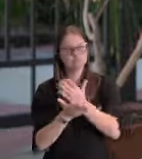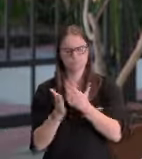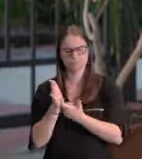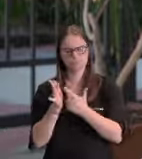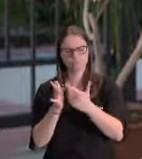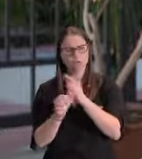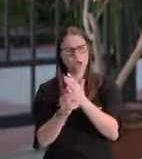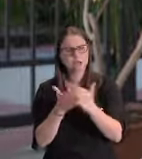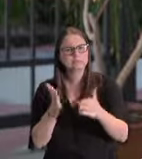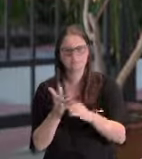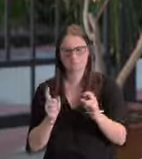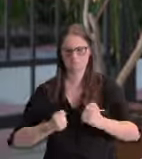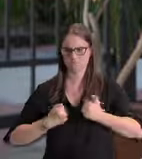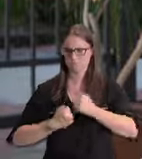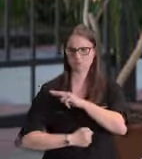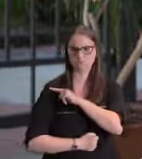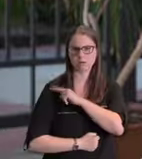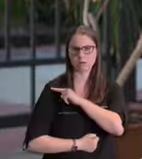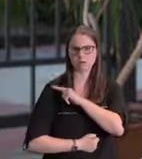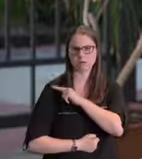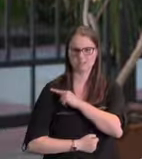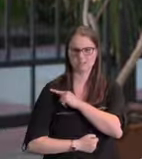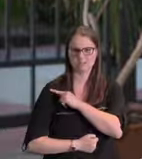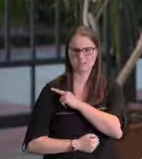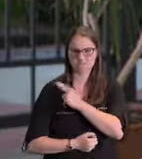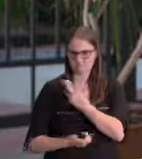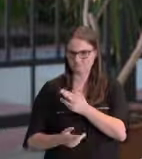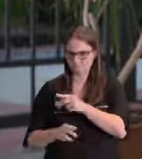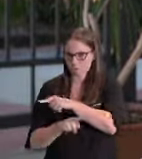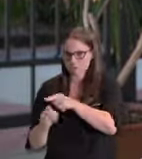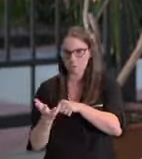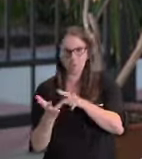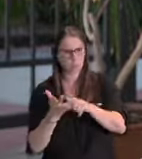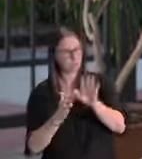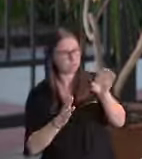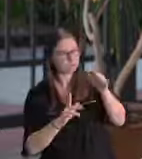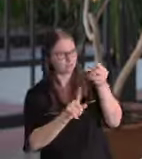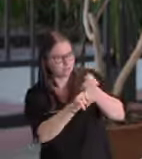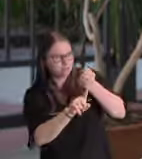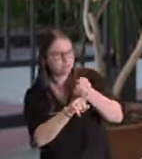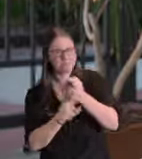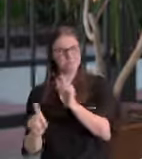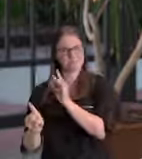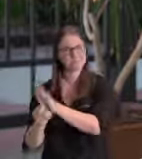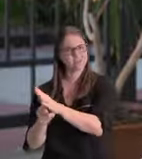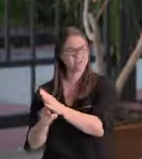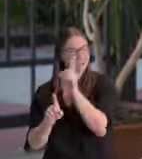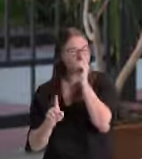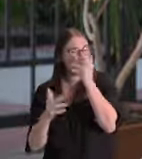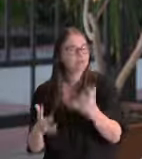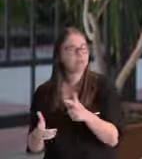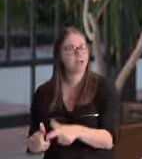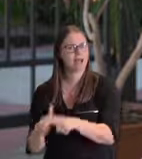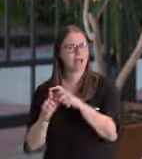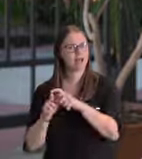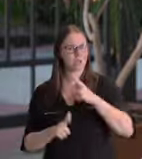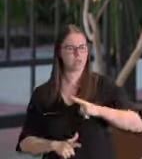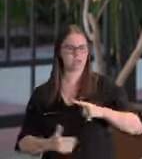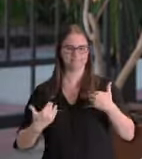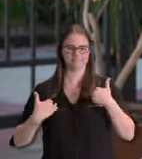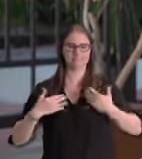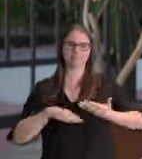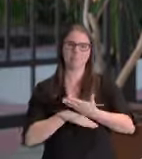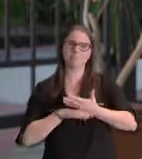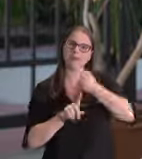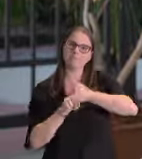rights and obligations are, and certainly to fight for those rights and obligations for themselves, which is where